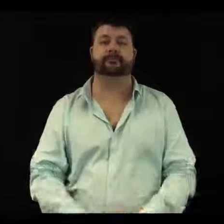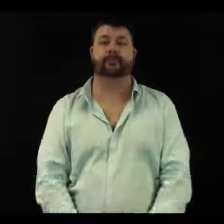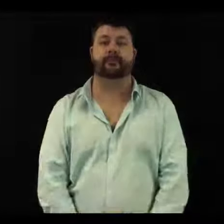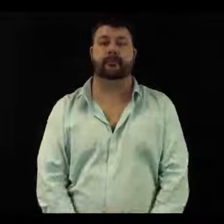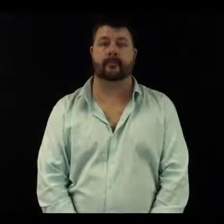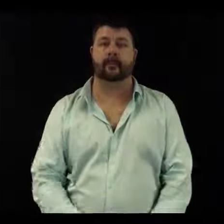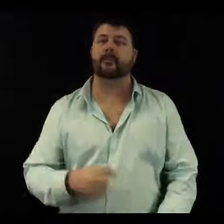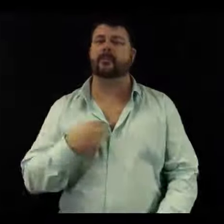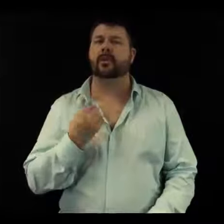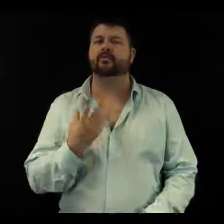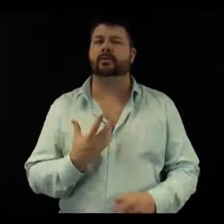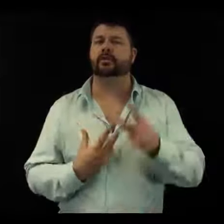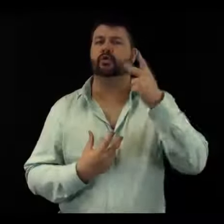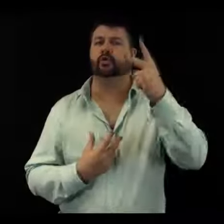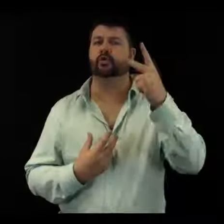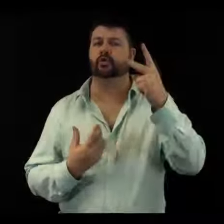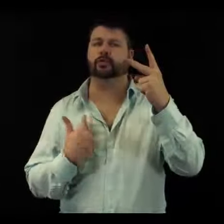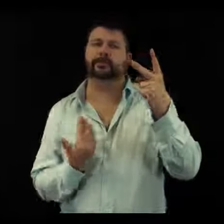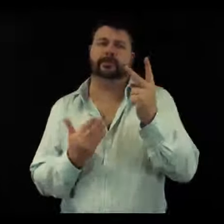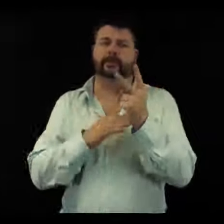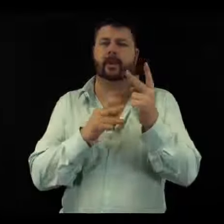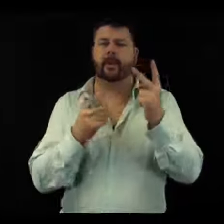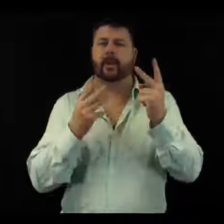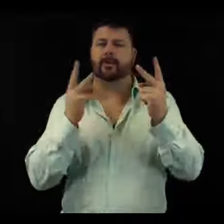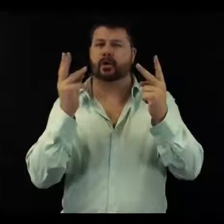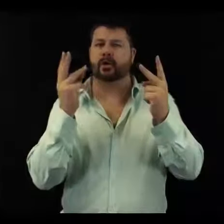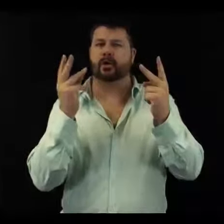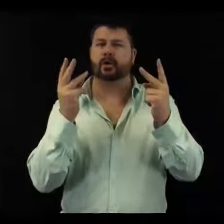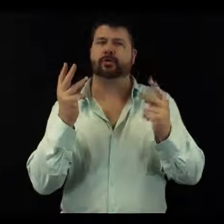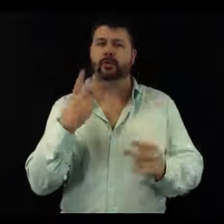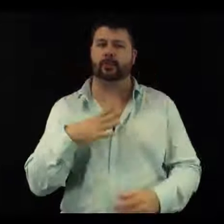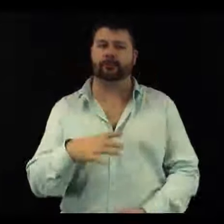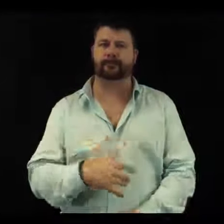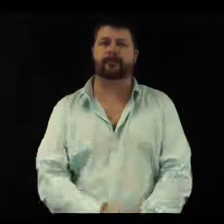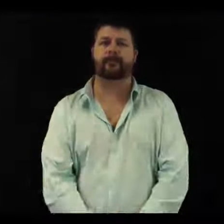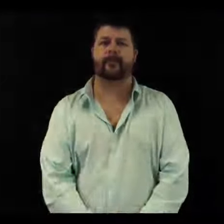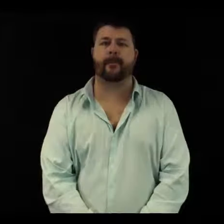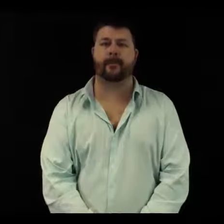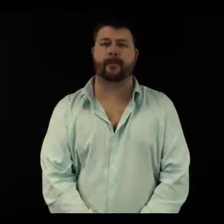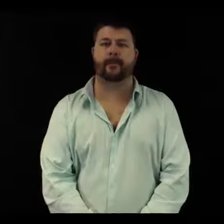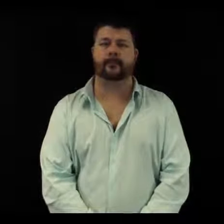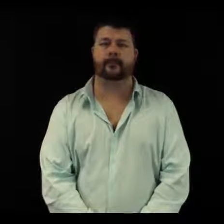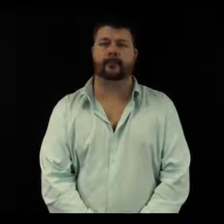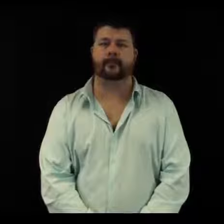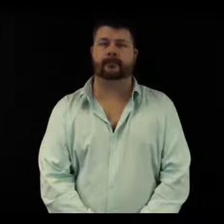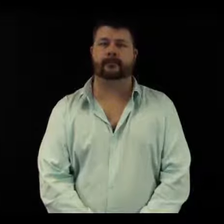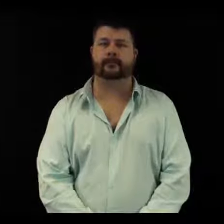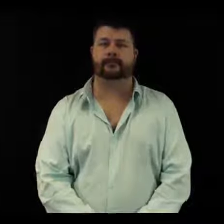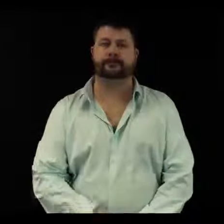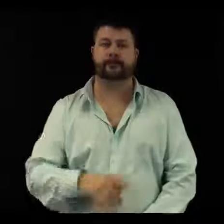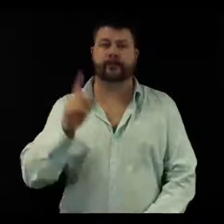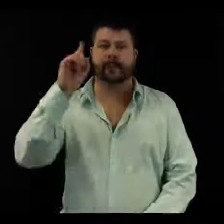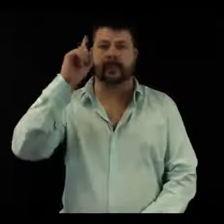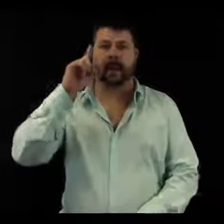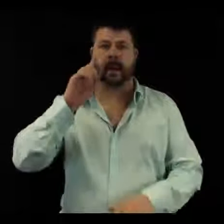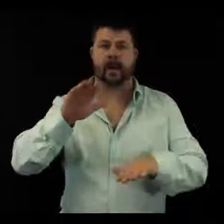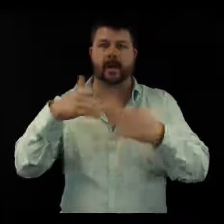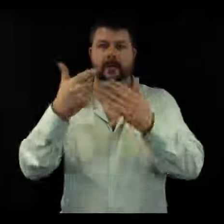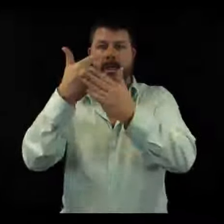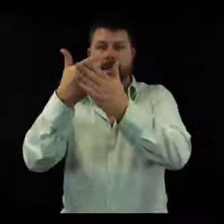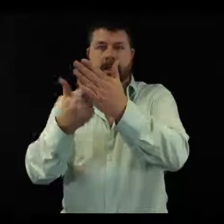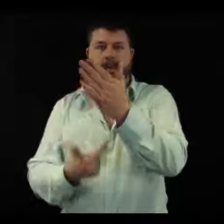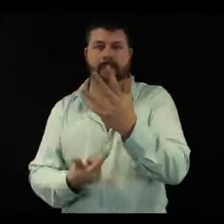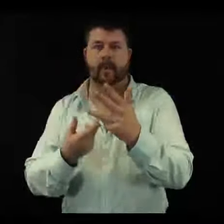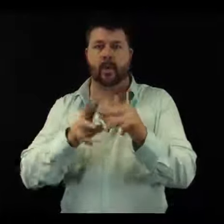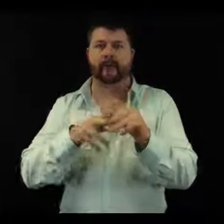account accessed by your iPad. You'll see here I have 2 existing accounts. Let's add a third. You're presented with a list of potential